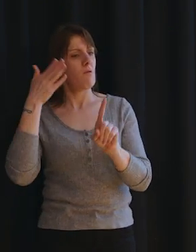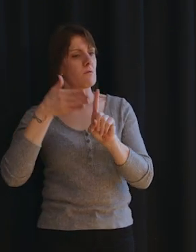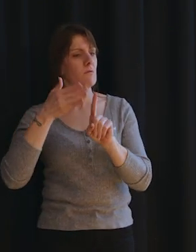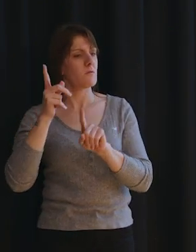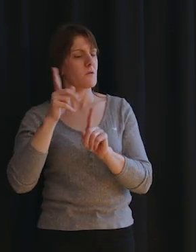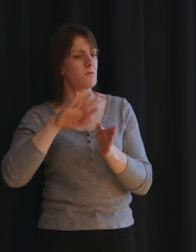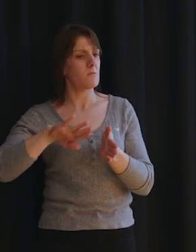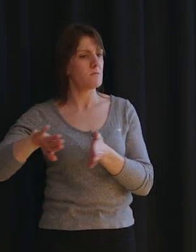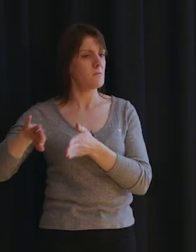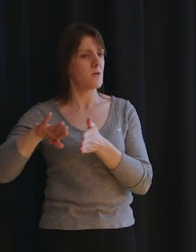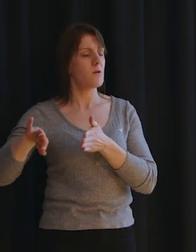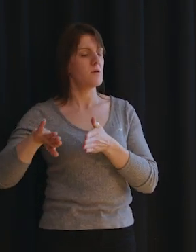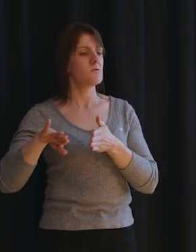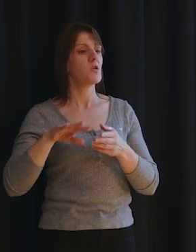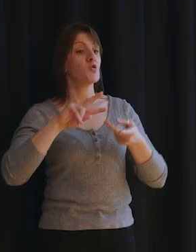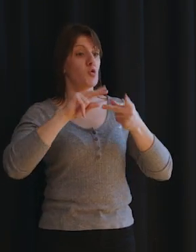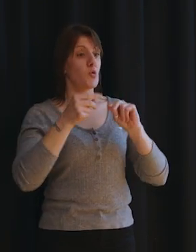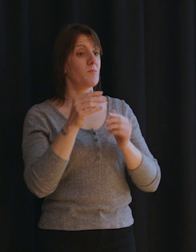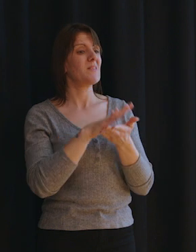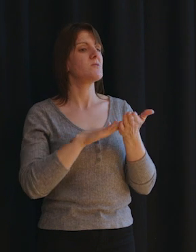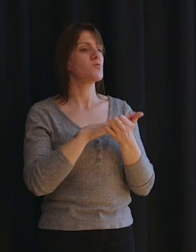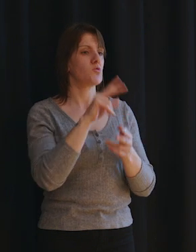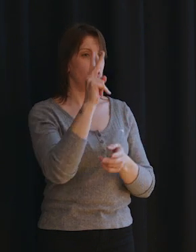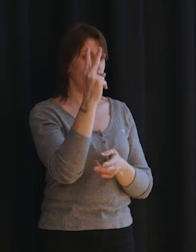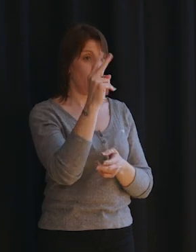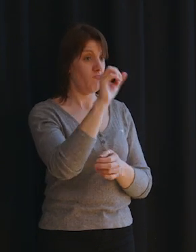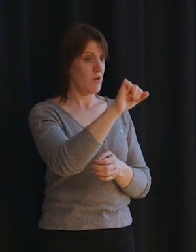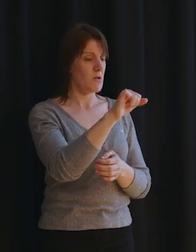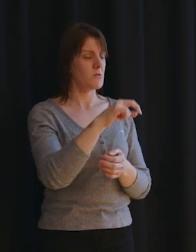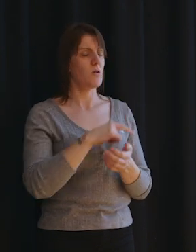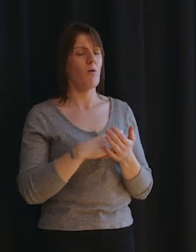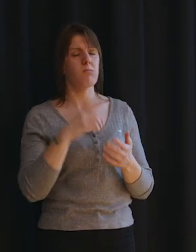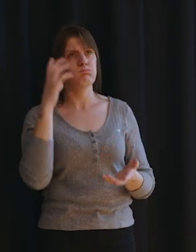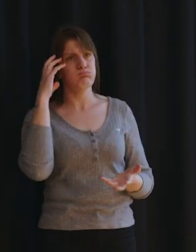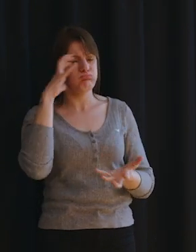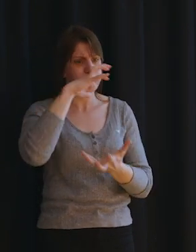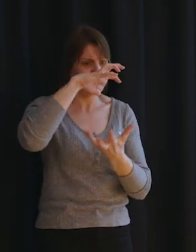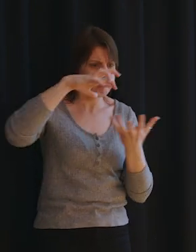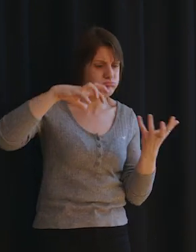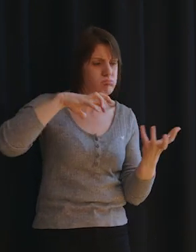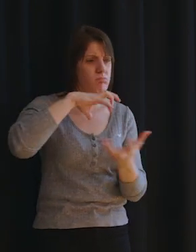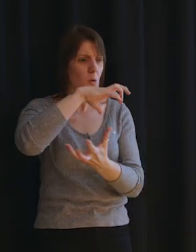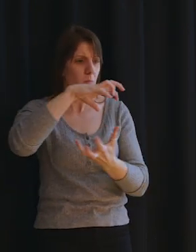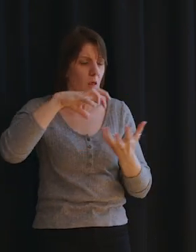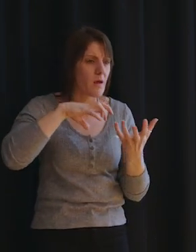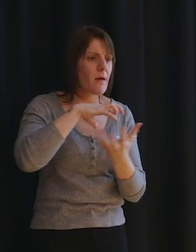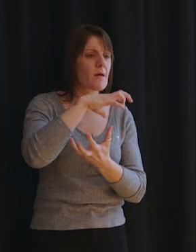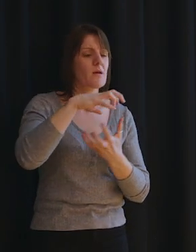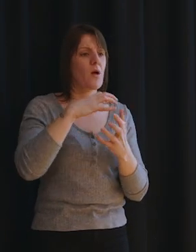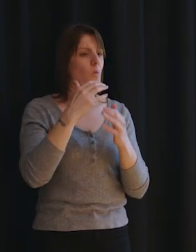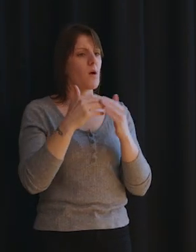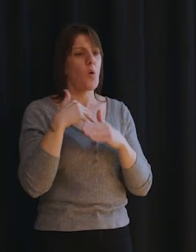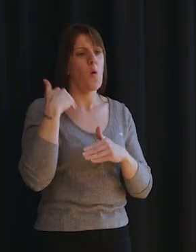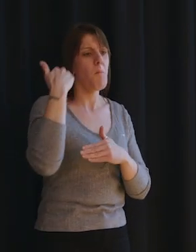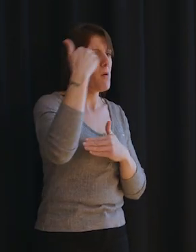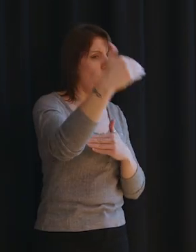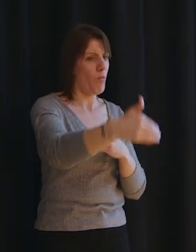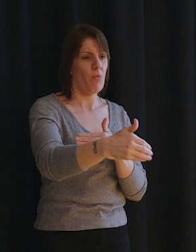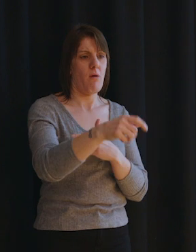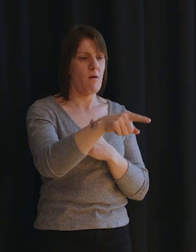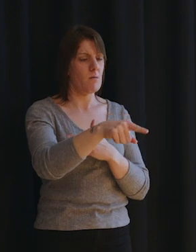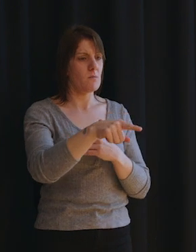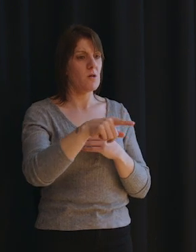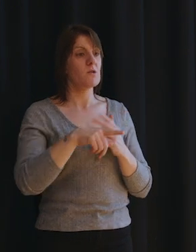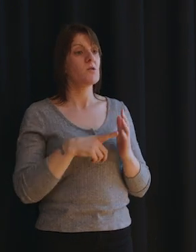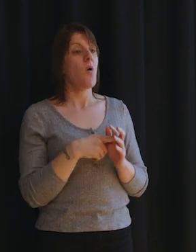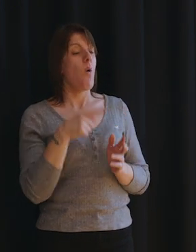sort of dual means two, doesn't it? And actually it's far more complicated than that, and we're going beyond that as well. So